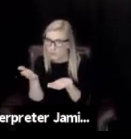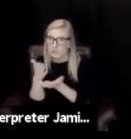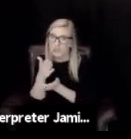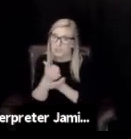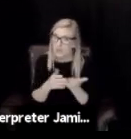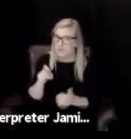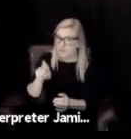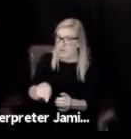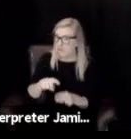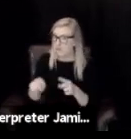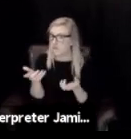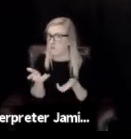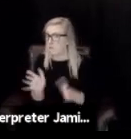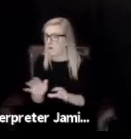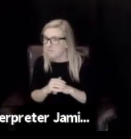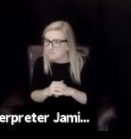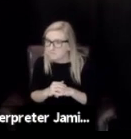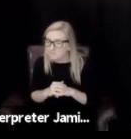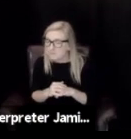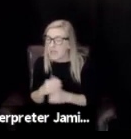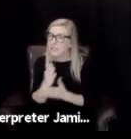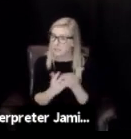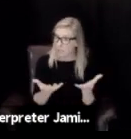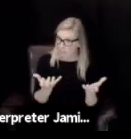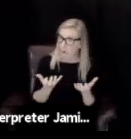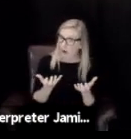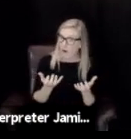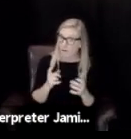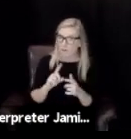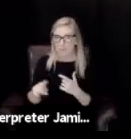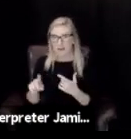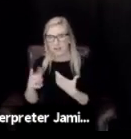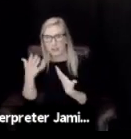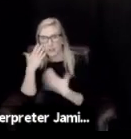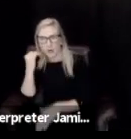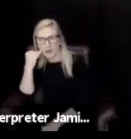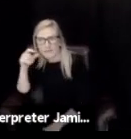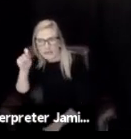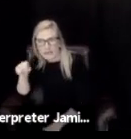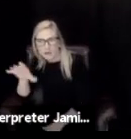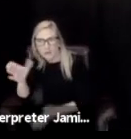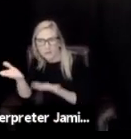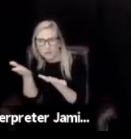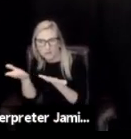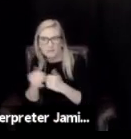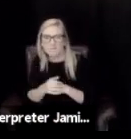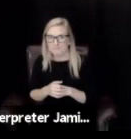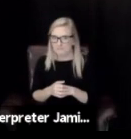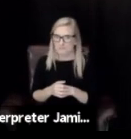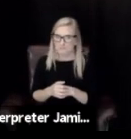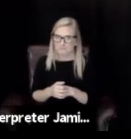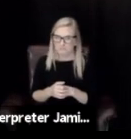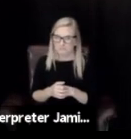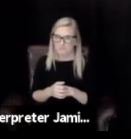your services. Some organizations want your services, but they don't know they need your services. And so it's going to